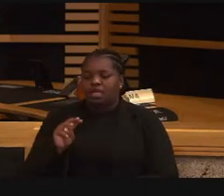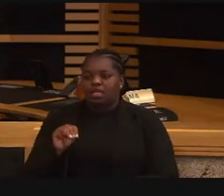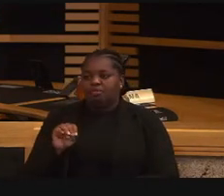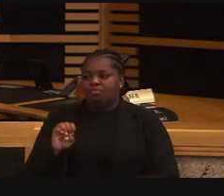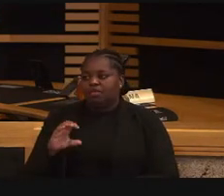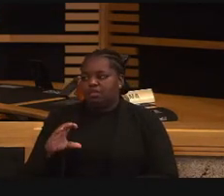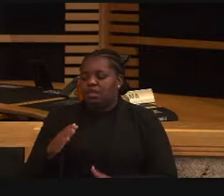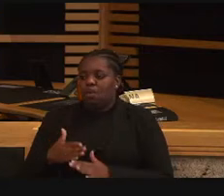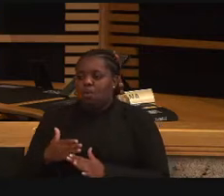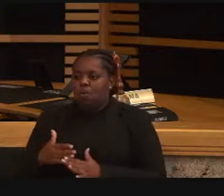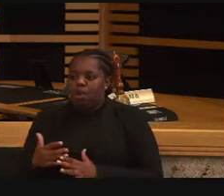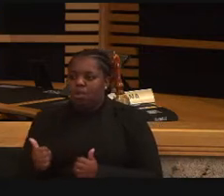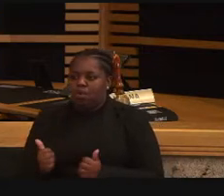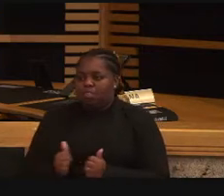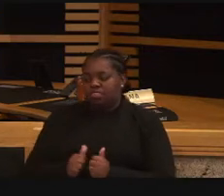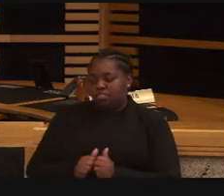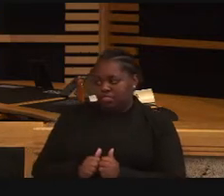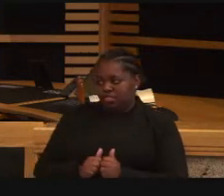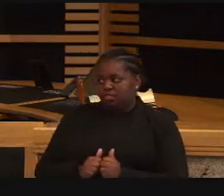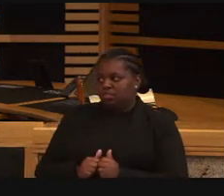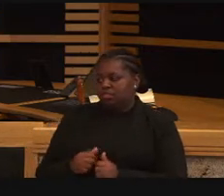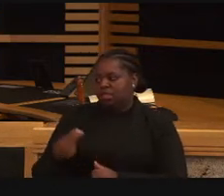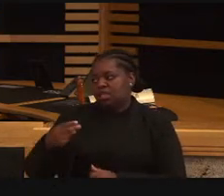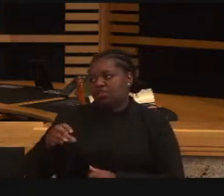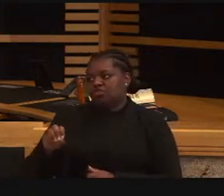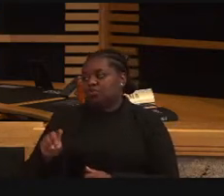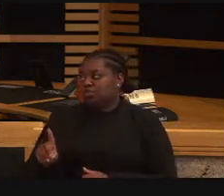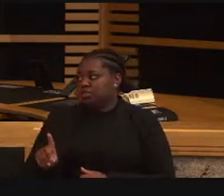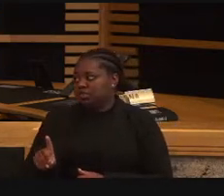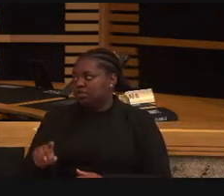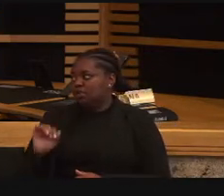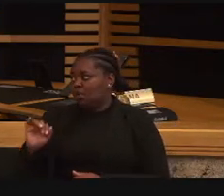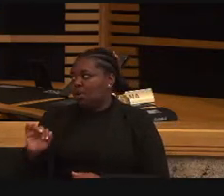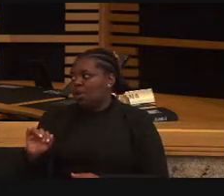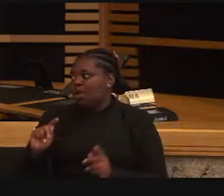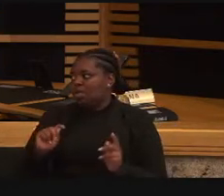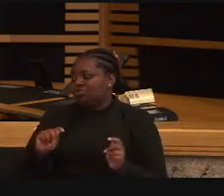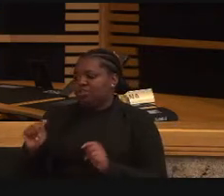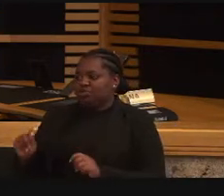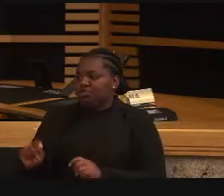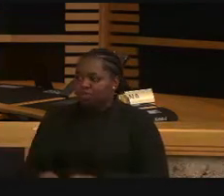Egunye, no HOD, Baba Transport.